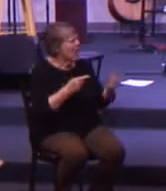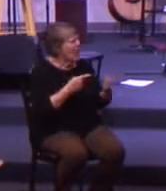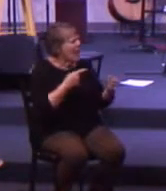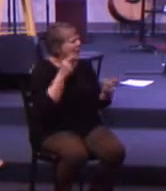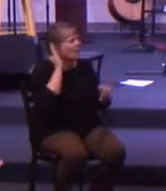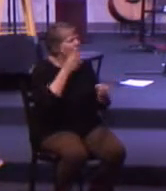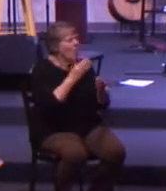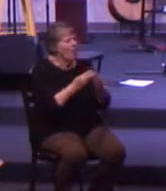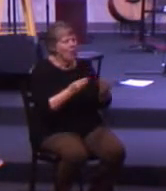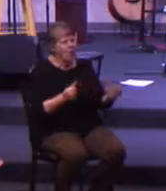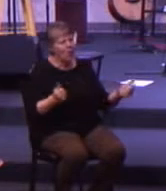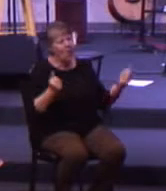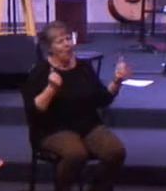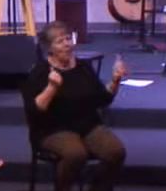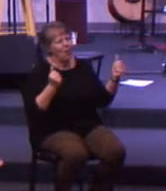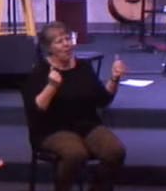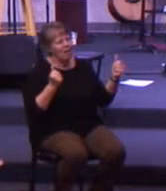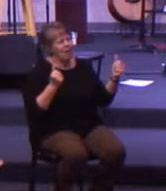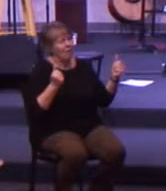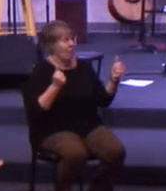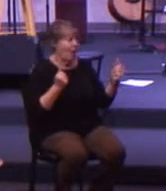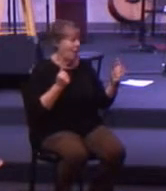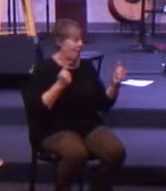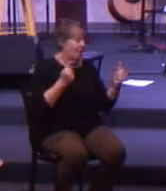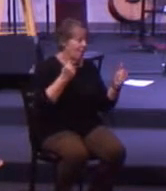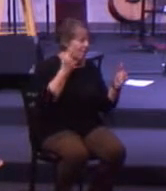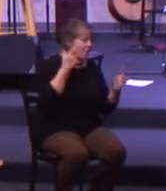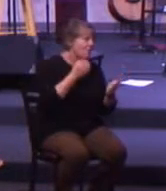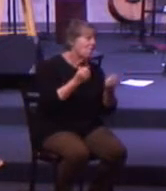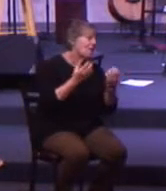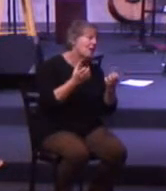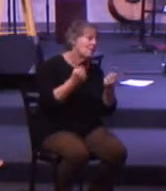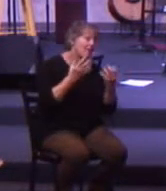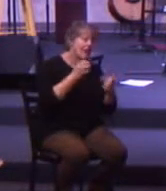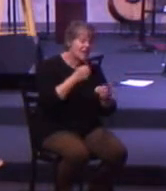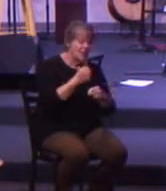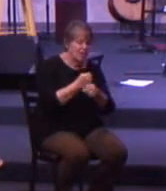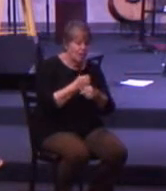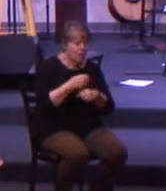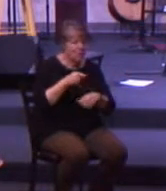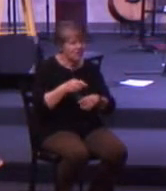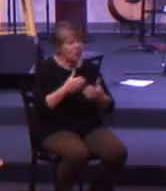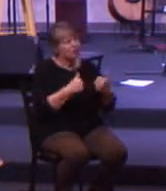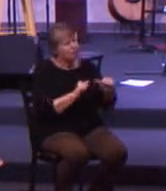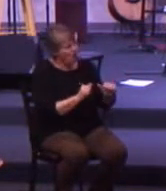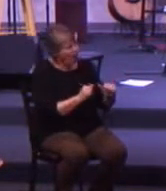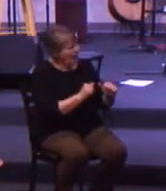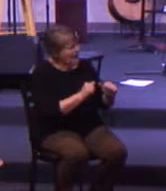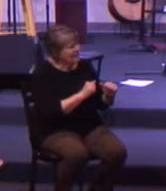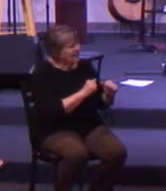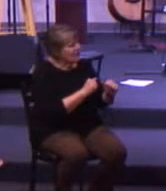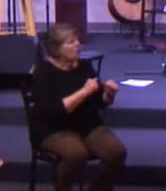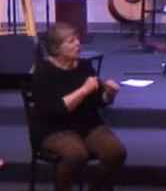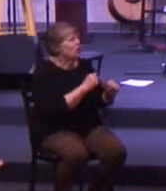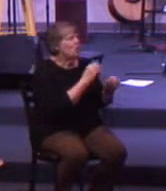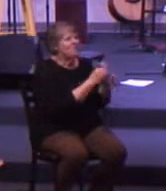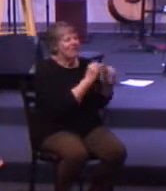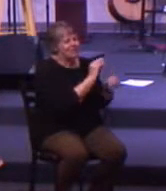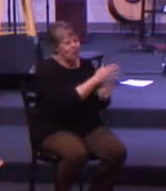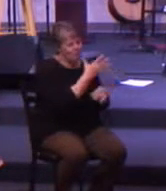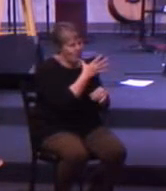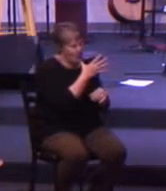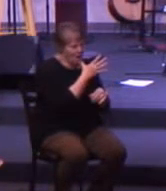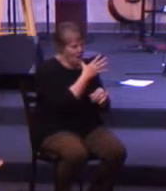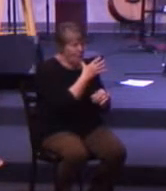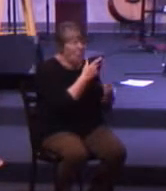happened for decades? She kept trying to fix her mom. And she kept getting hurt again by her mom. She kept getting